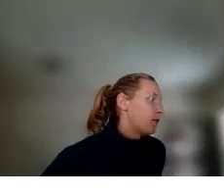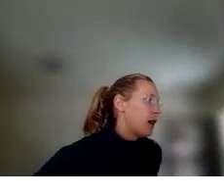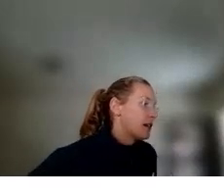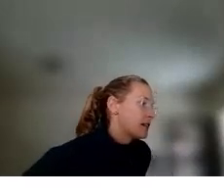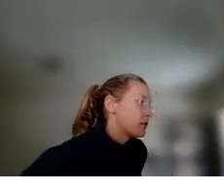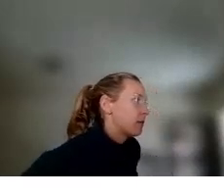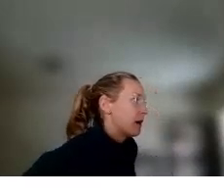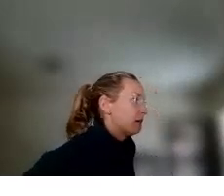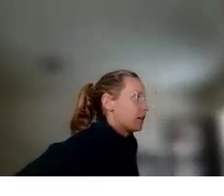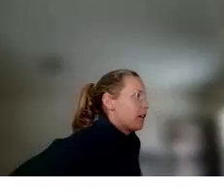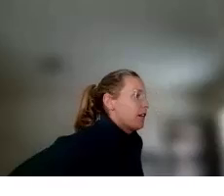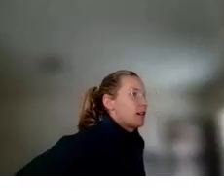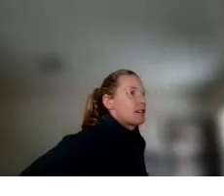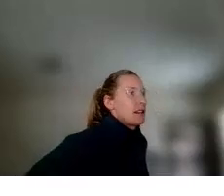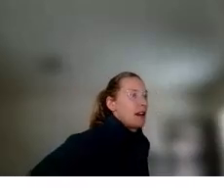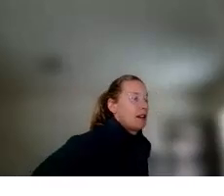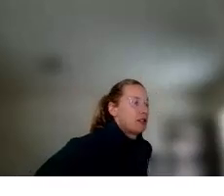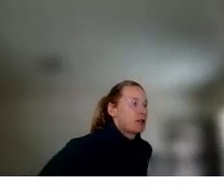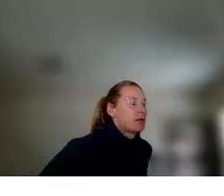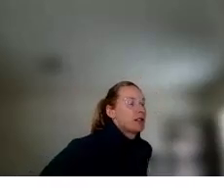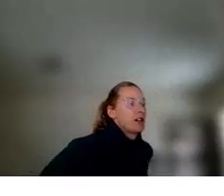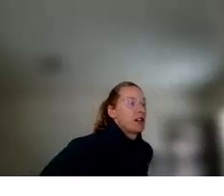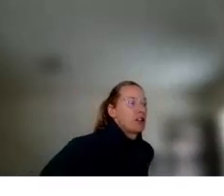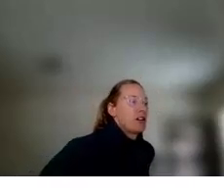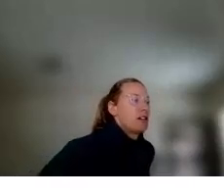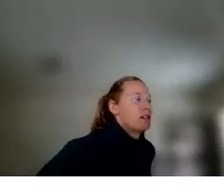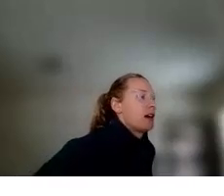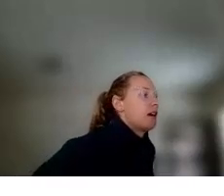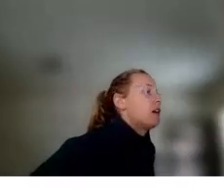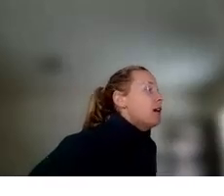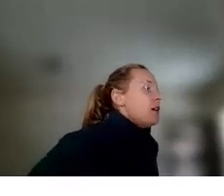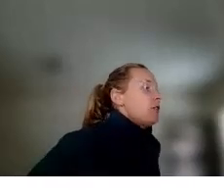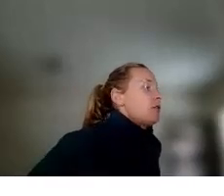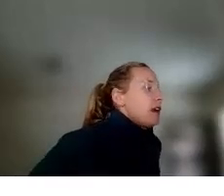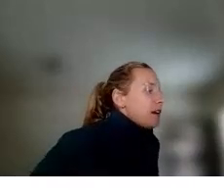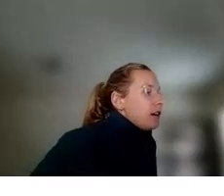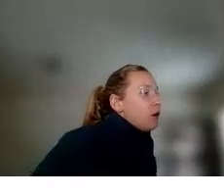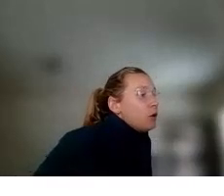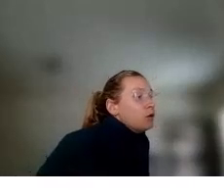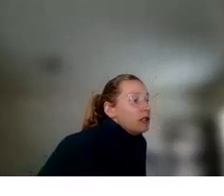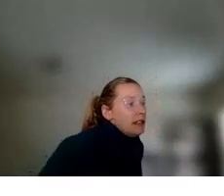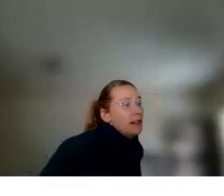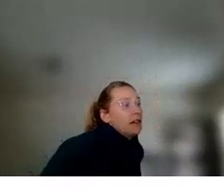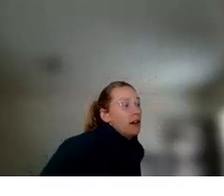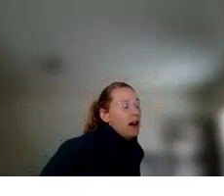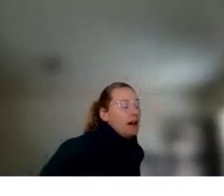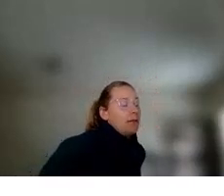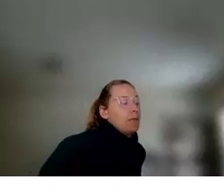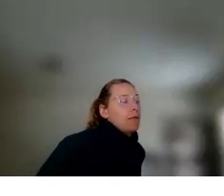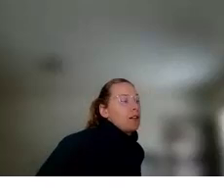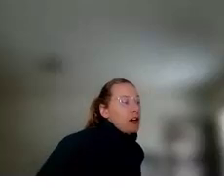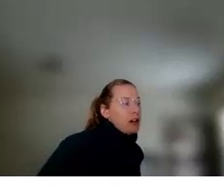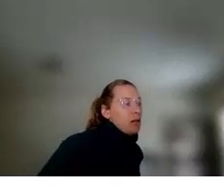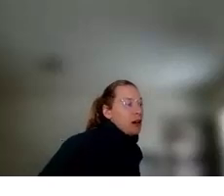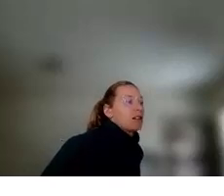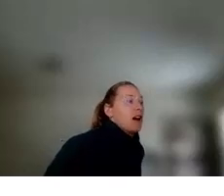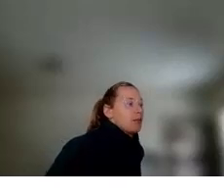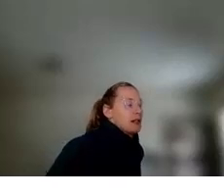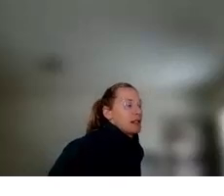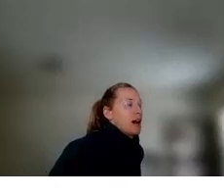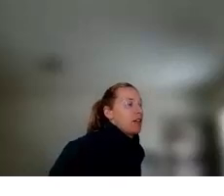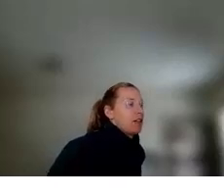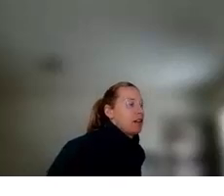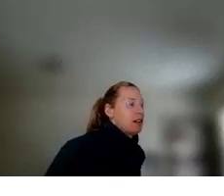Okay, and then the last reminder on that slide I just want to touch on is that you cannot only